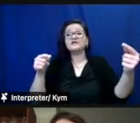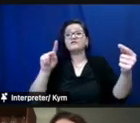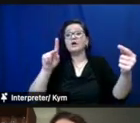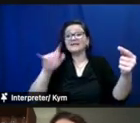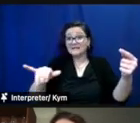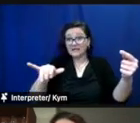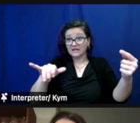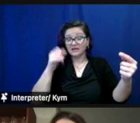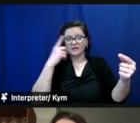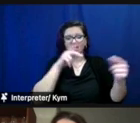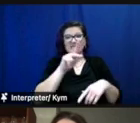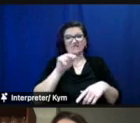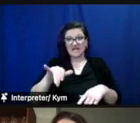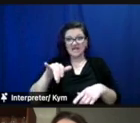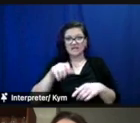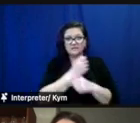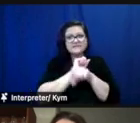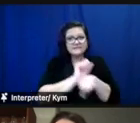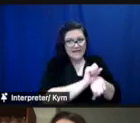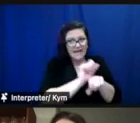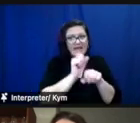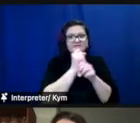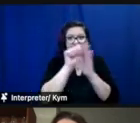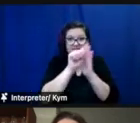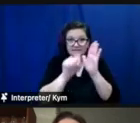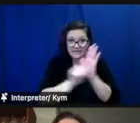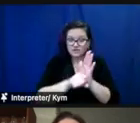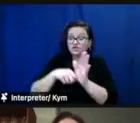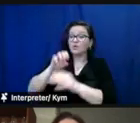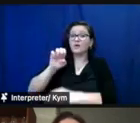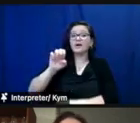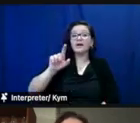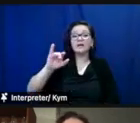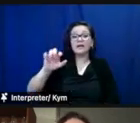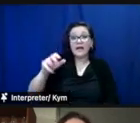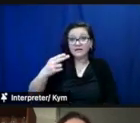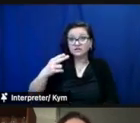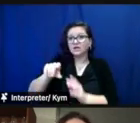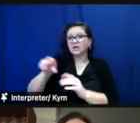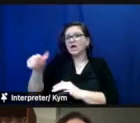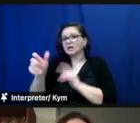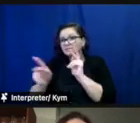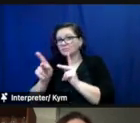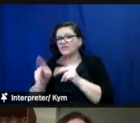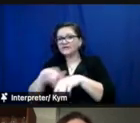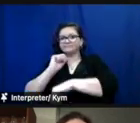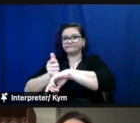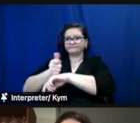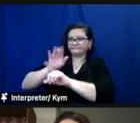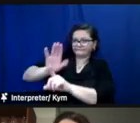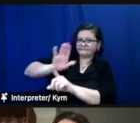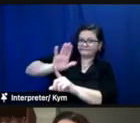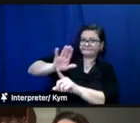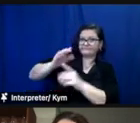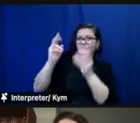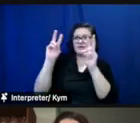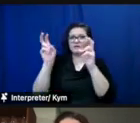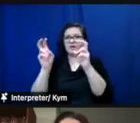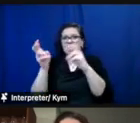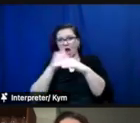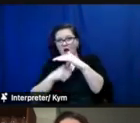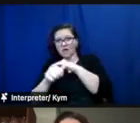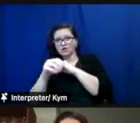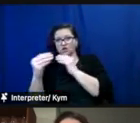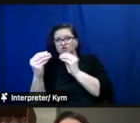So he and several other members of the town's black middle class, they set up their own underground railroad, their own part of the underground railroad. So he